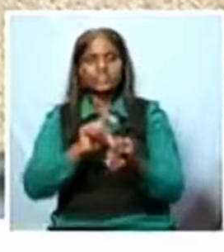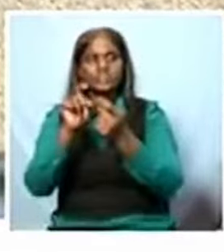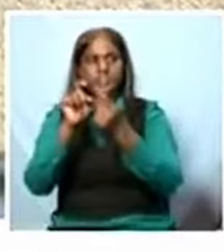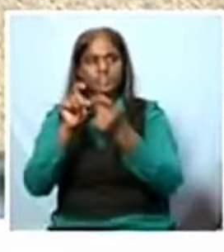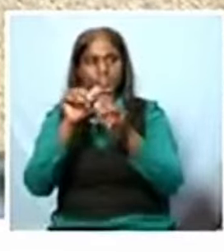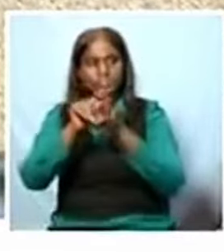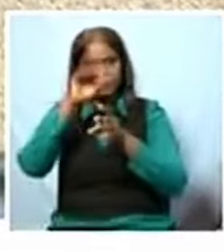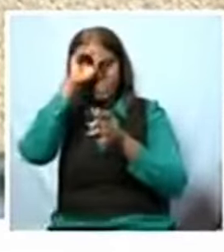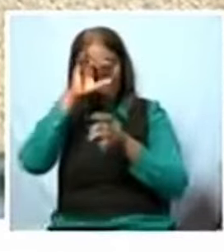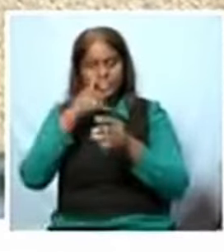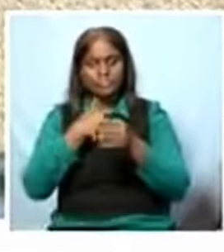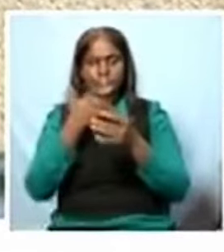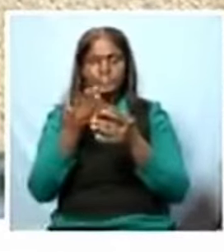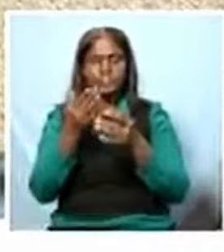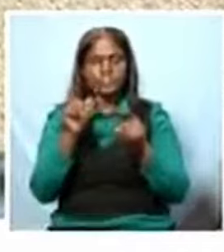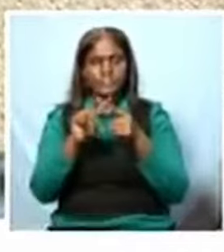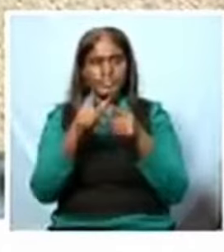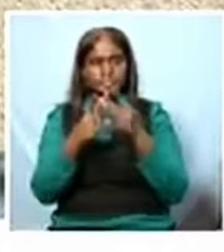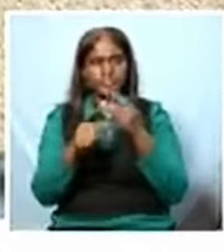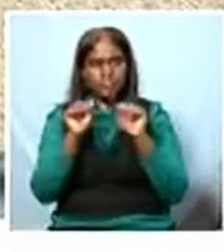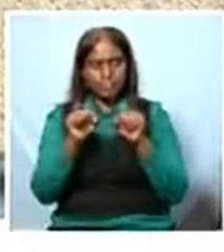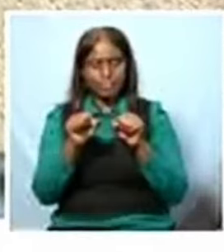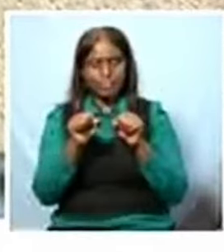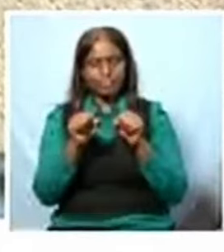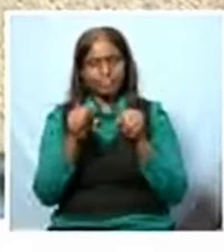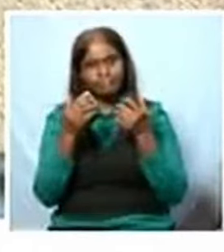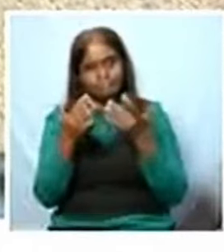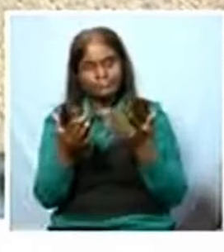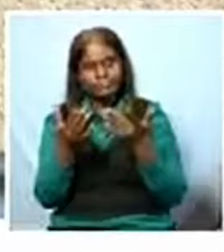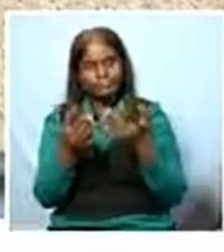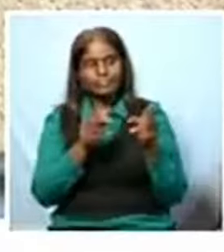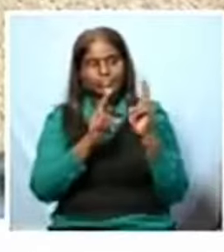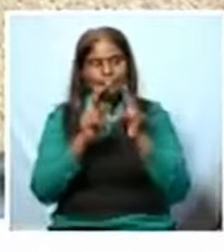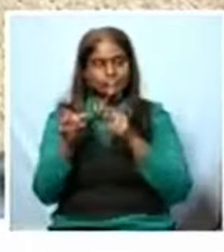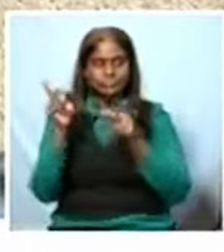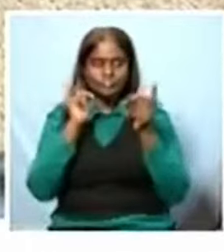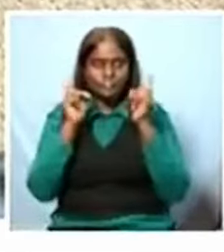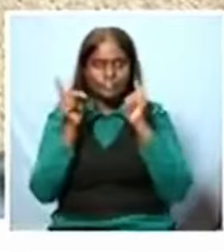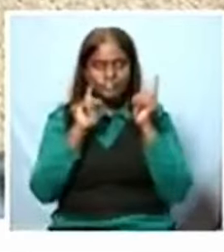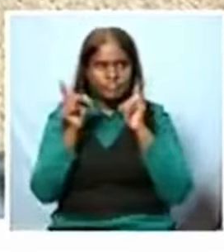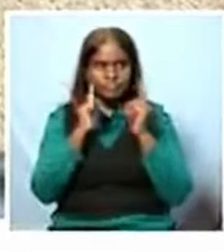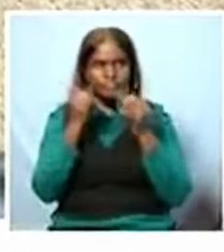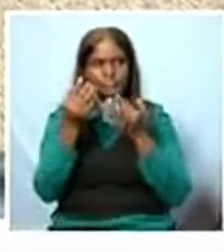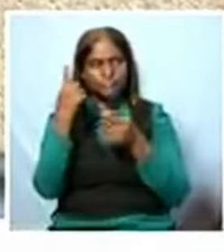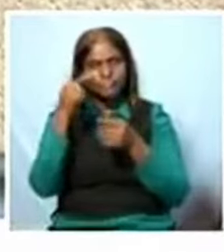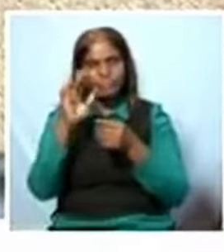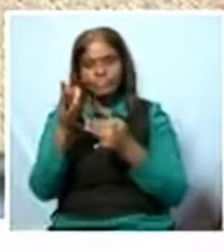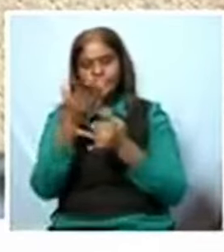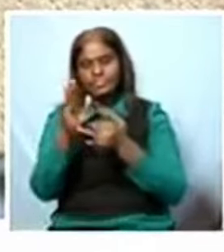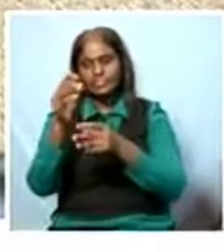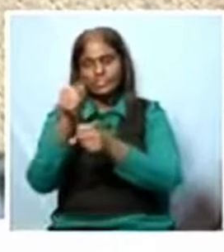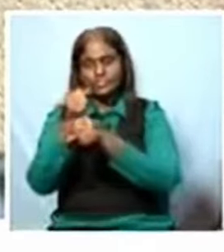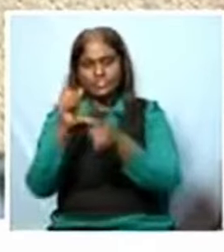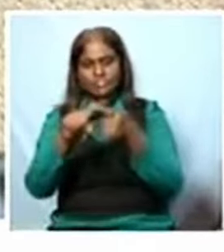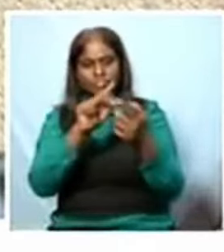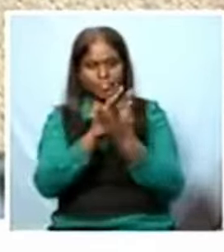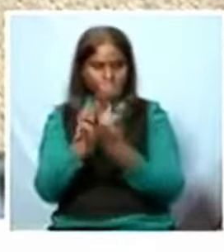may be having. I've written 2 letters. The response I get, they're waiting for the shareholders to